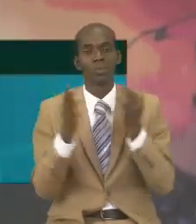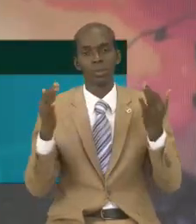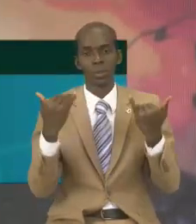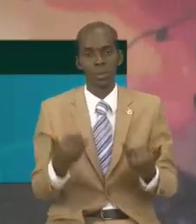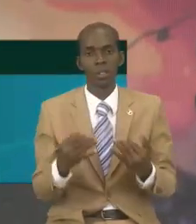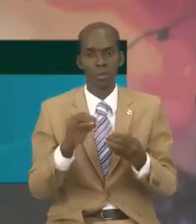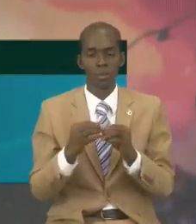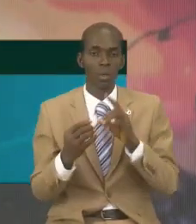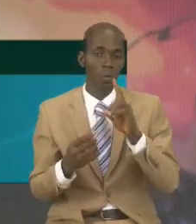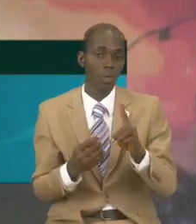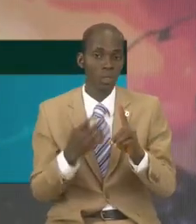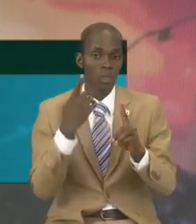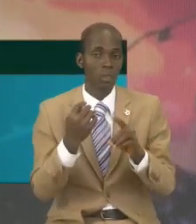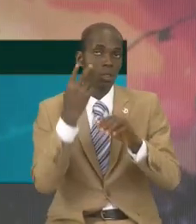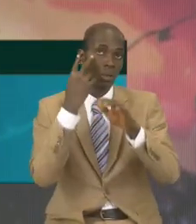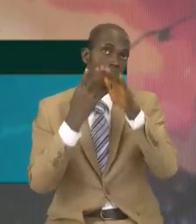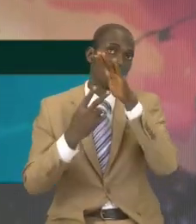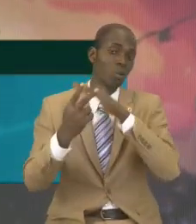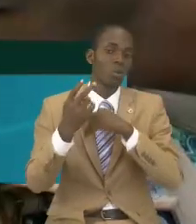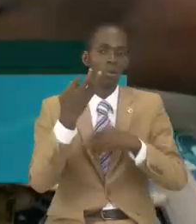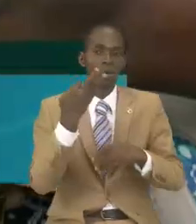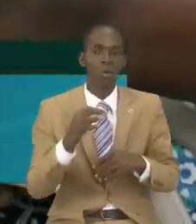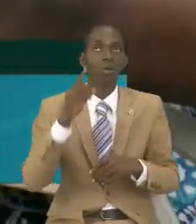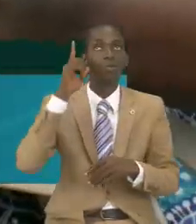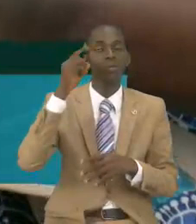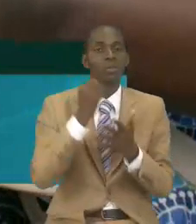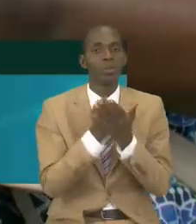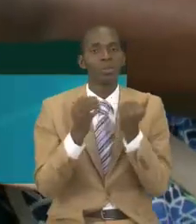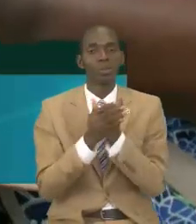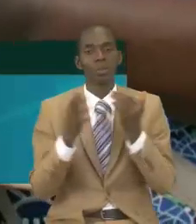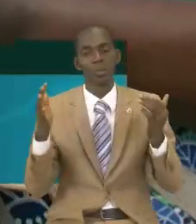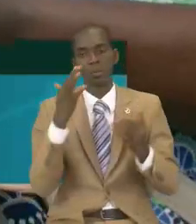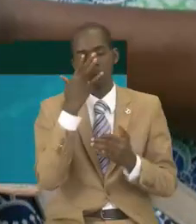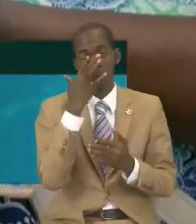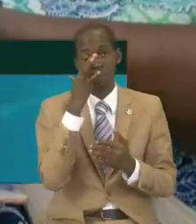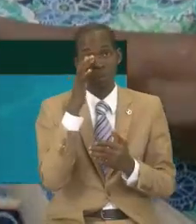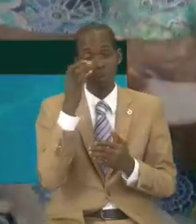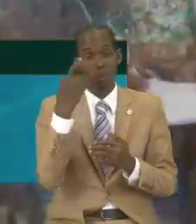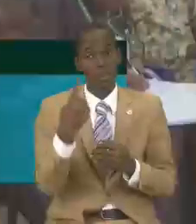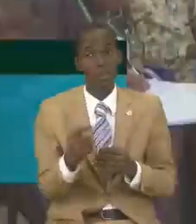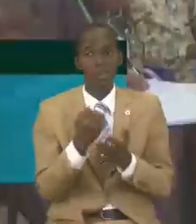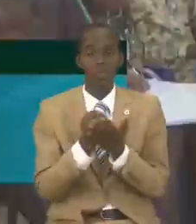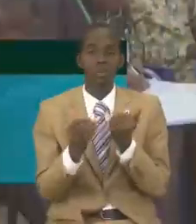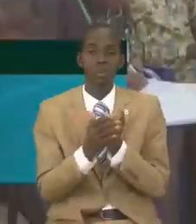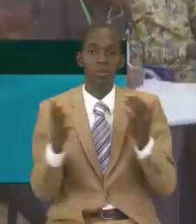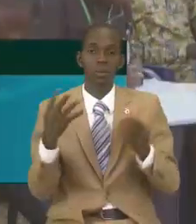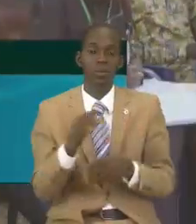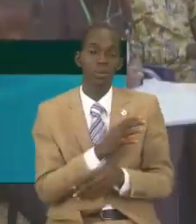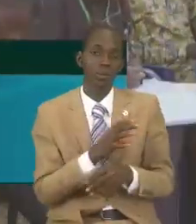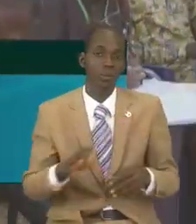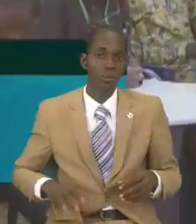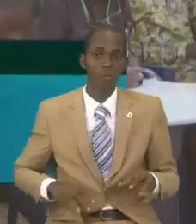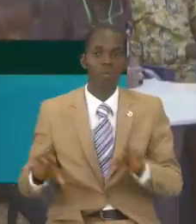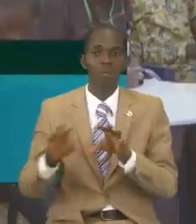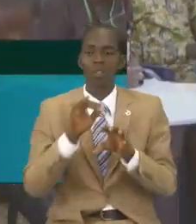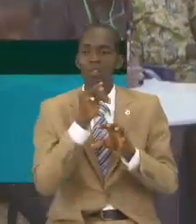the prophecy of his crucifixion. The crucifixion of Christ did not